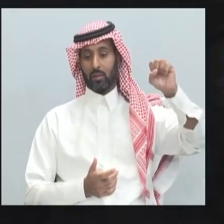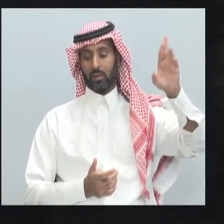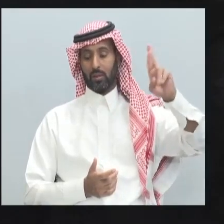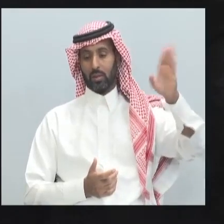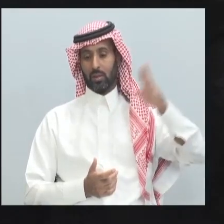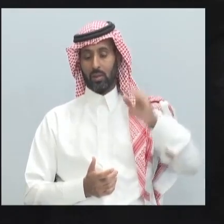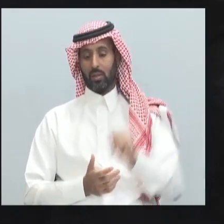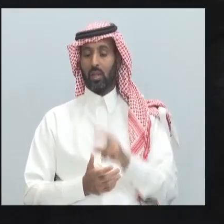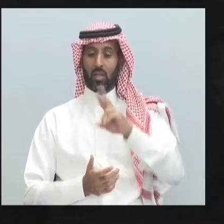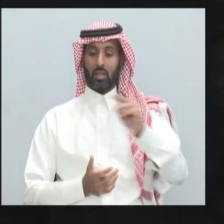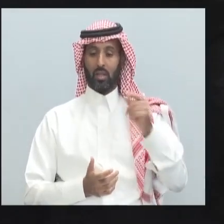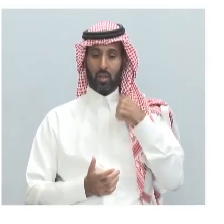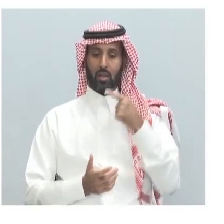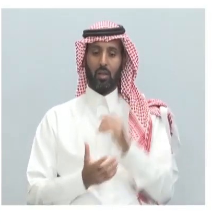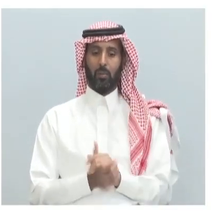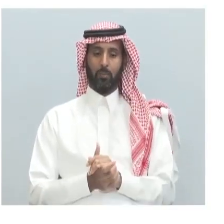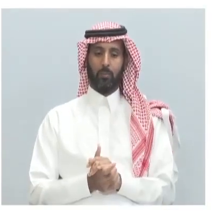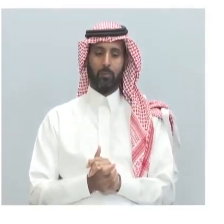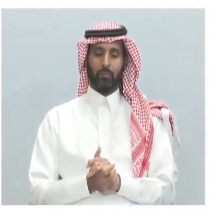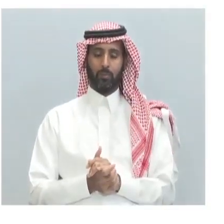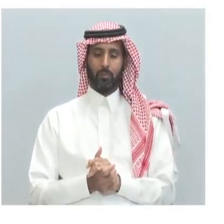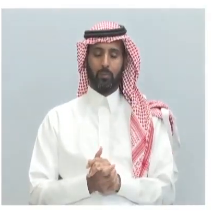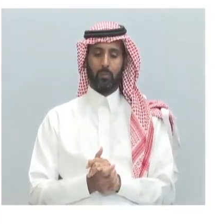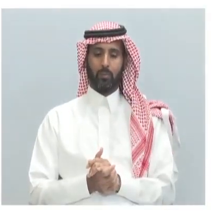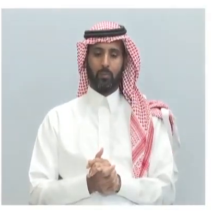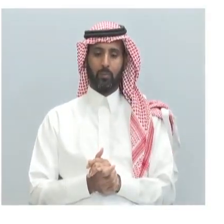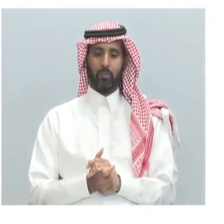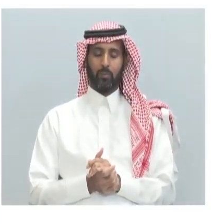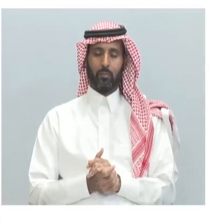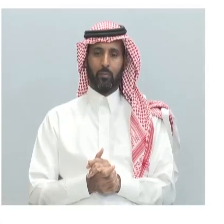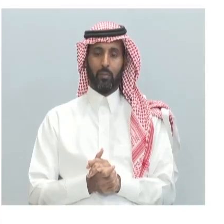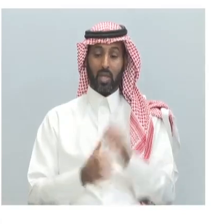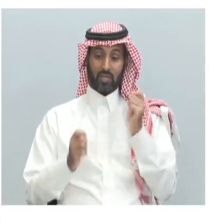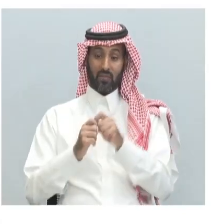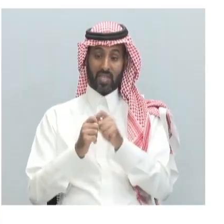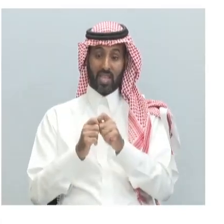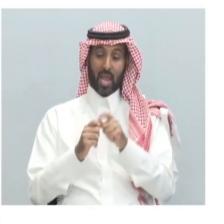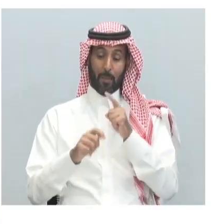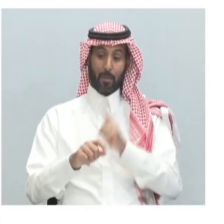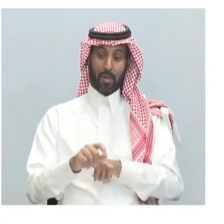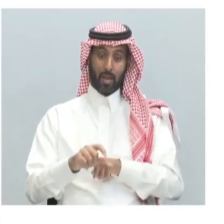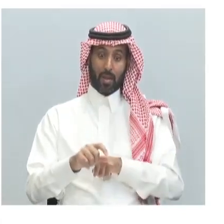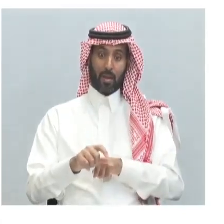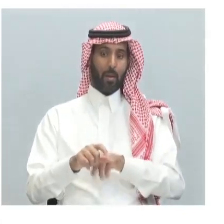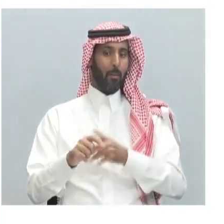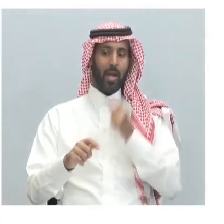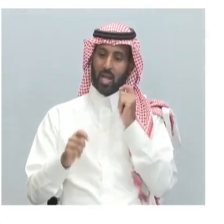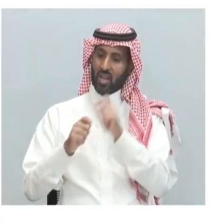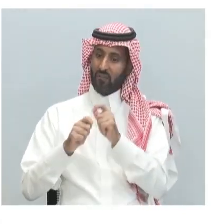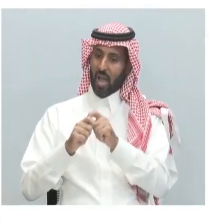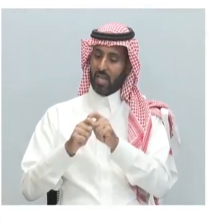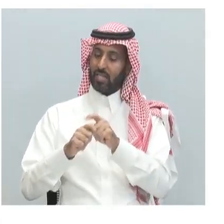same air, the same pronunciation as air. Okay. Advice time. Advice time. What does mean